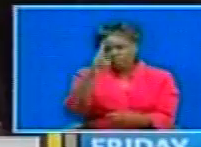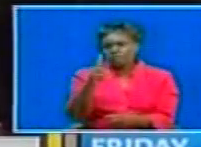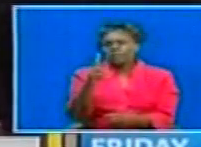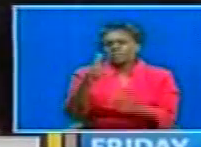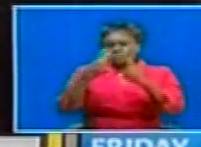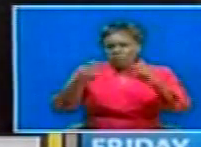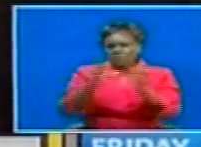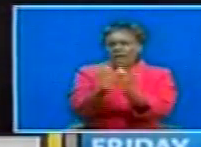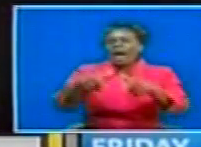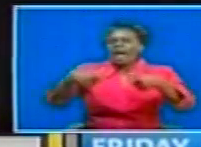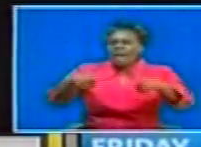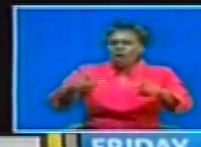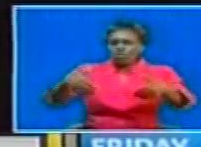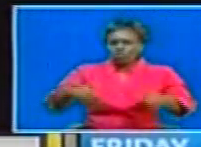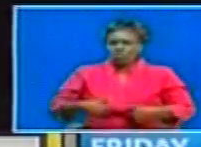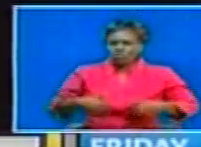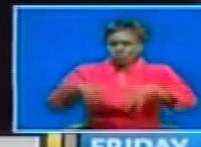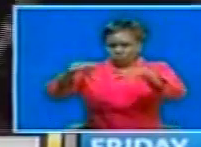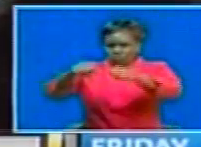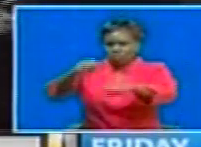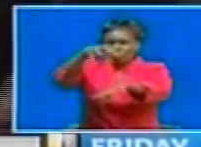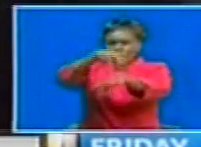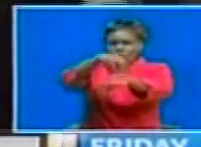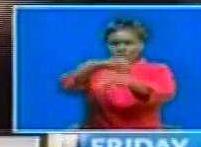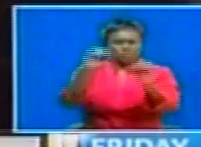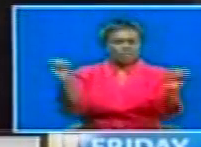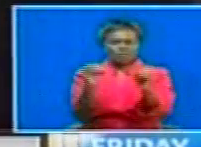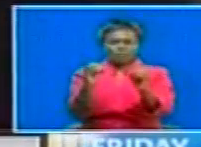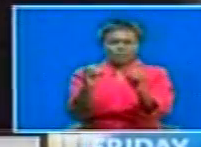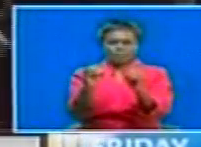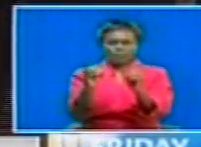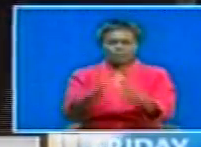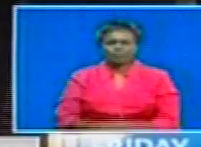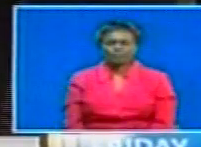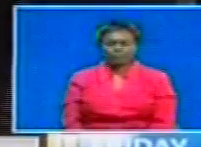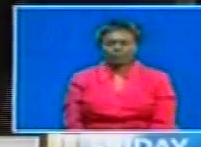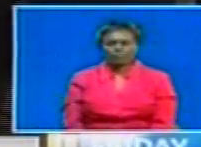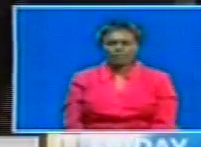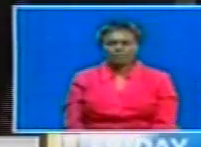that the government will not allow radical youth to take over mosques. Patrick Amimo, KTN.